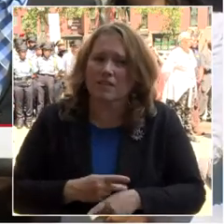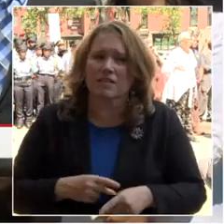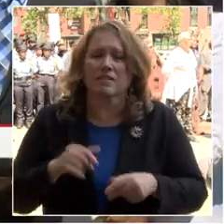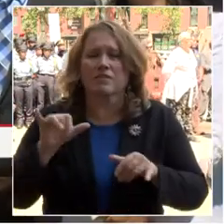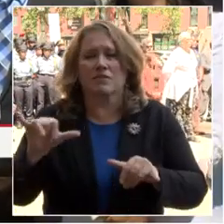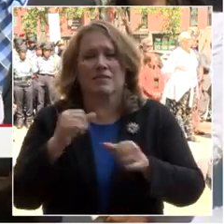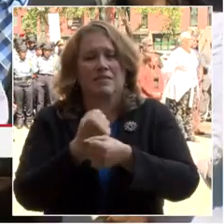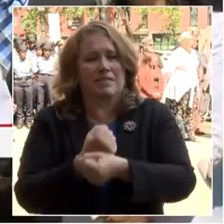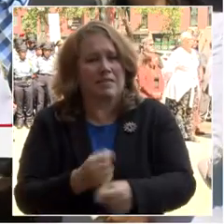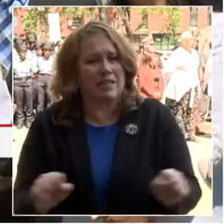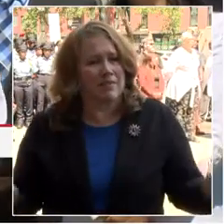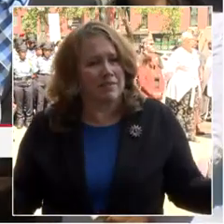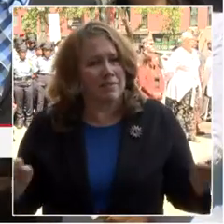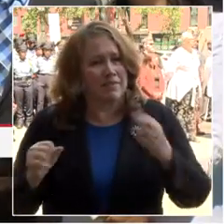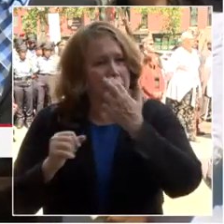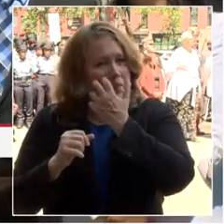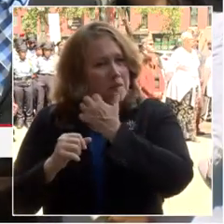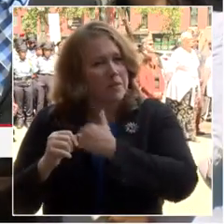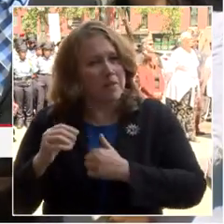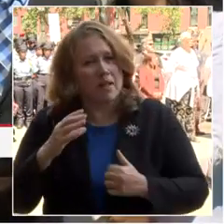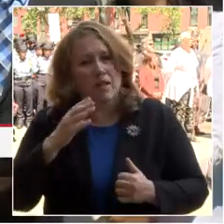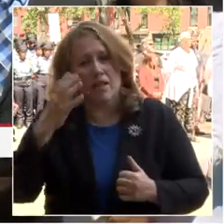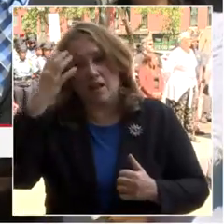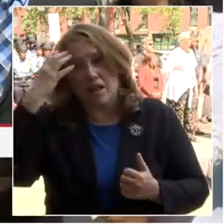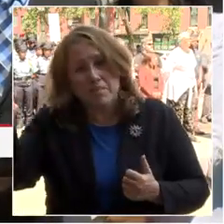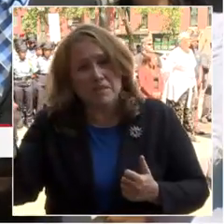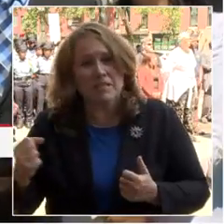judgment. Call MPD at